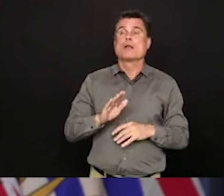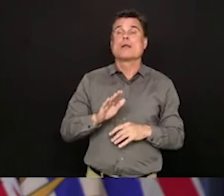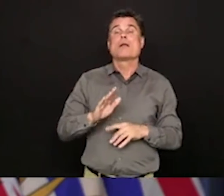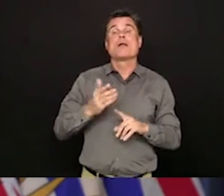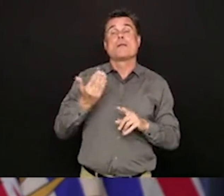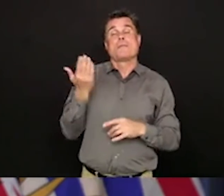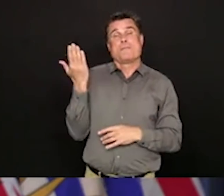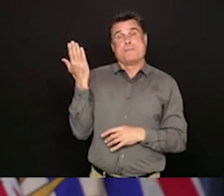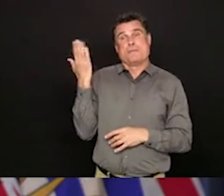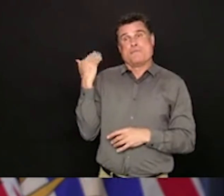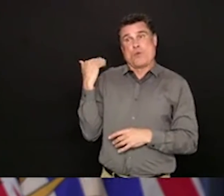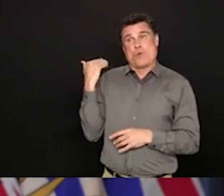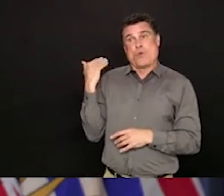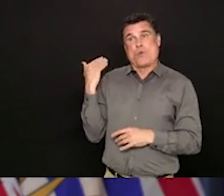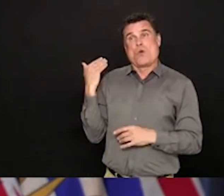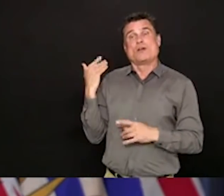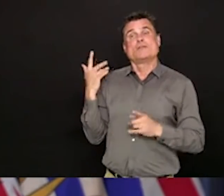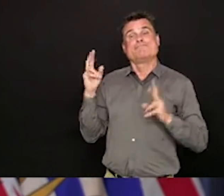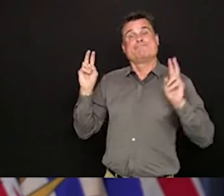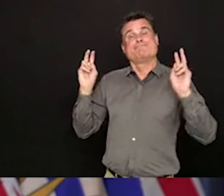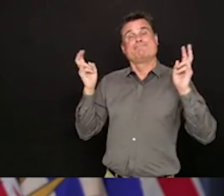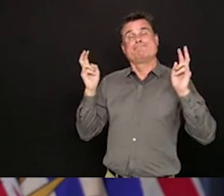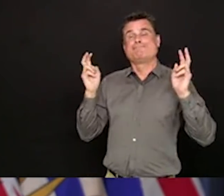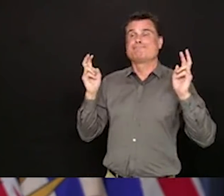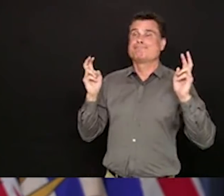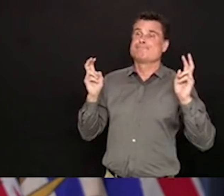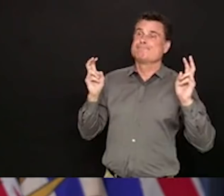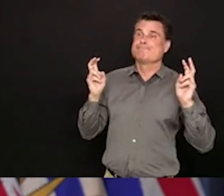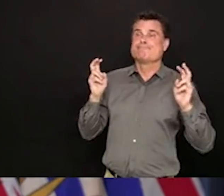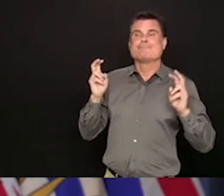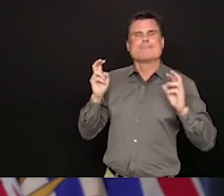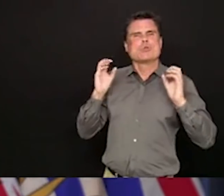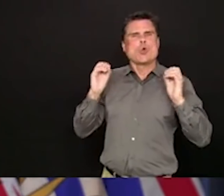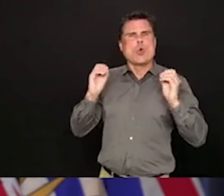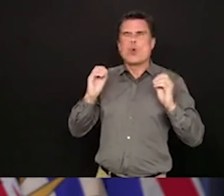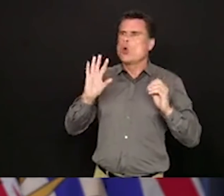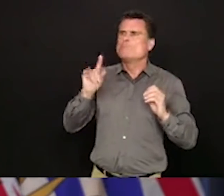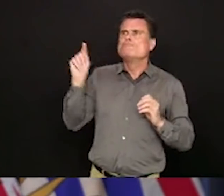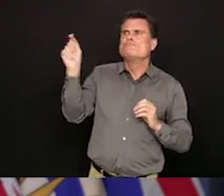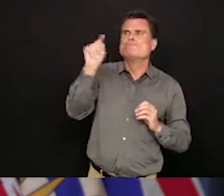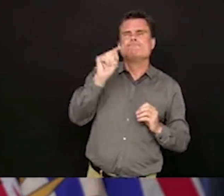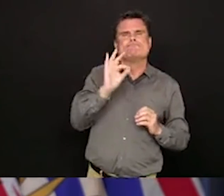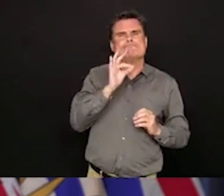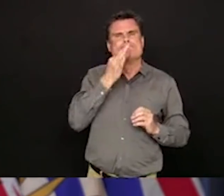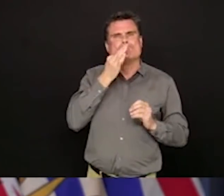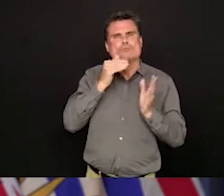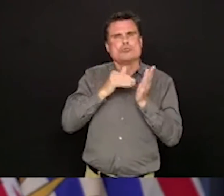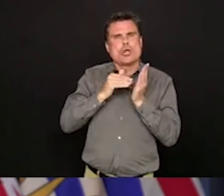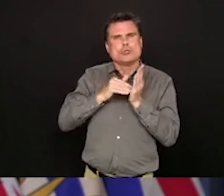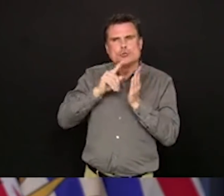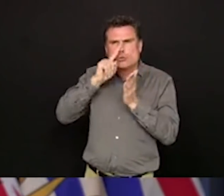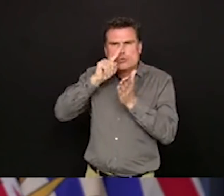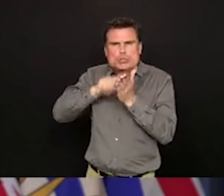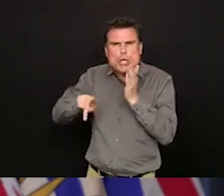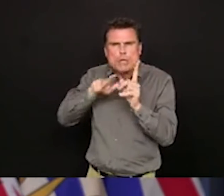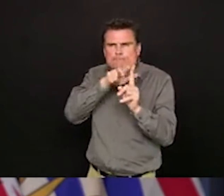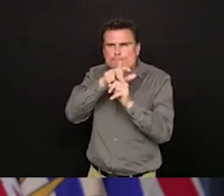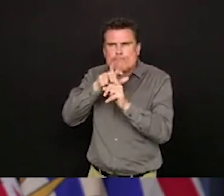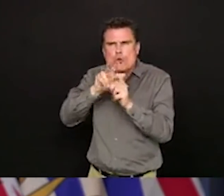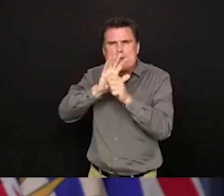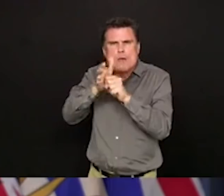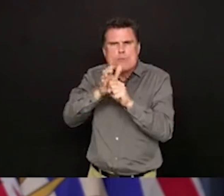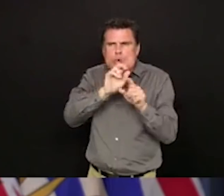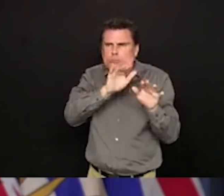turned out that not everybody after 10 days had their symptoms resolved. So we went back and recalculated